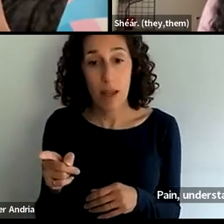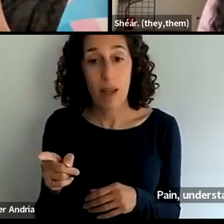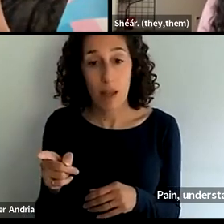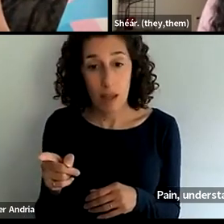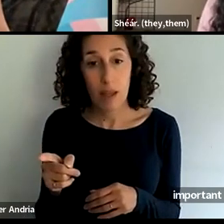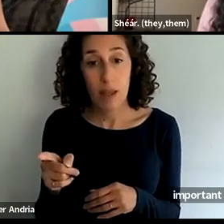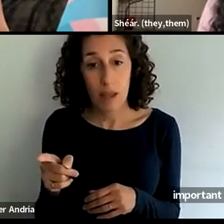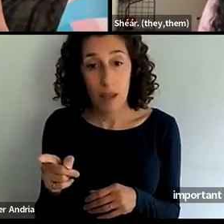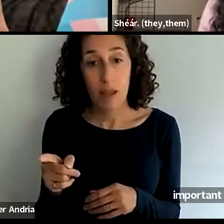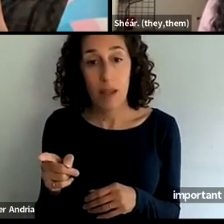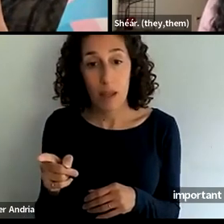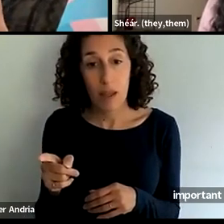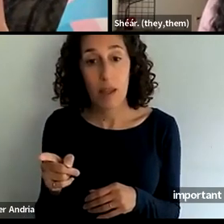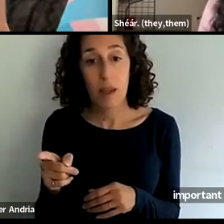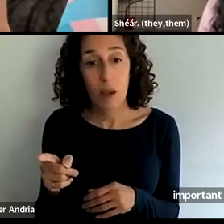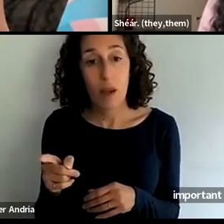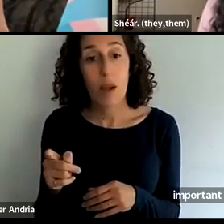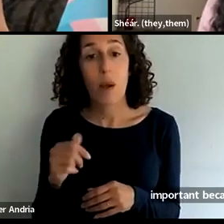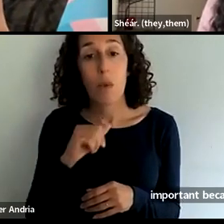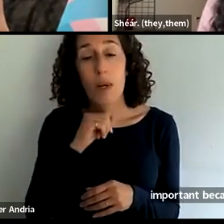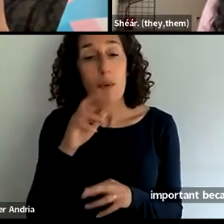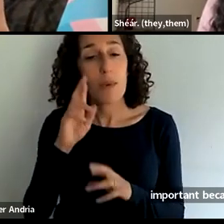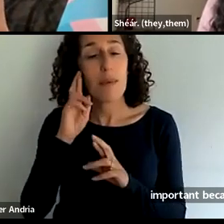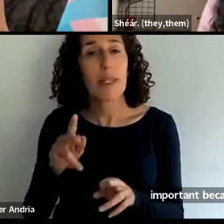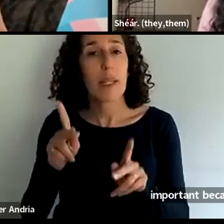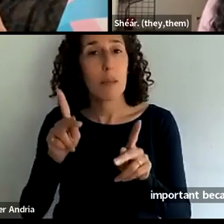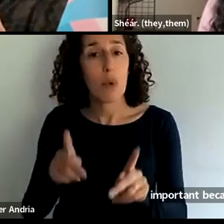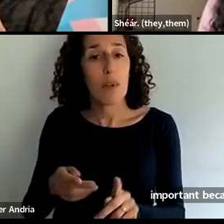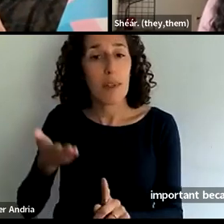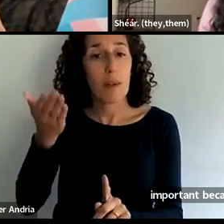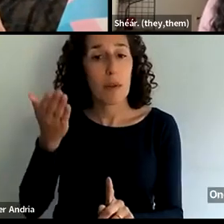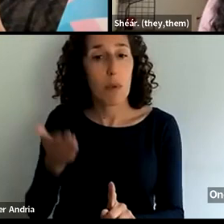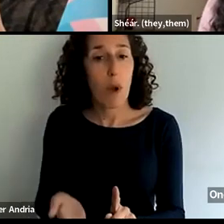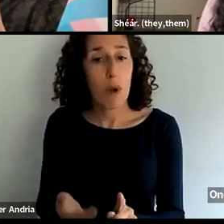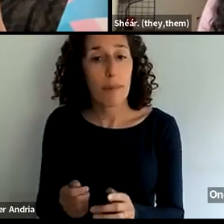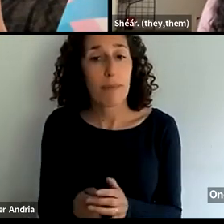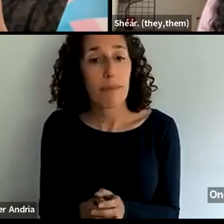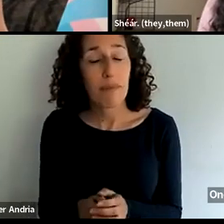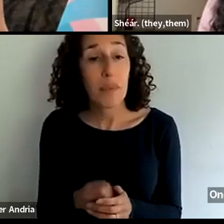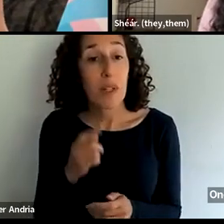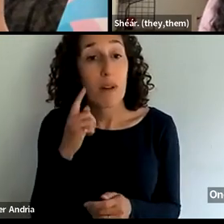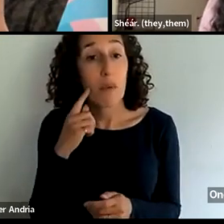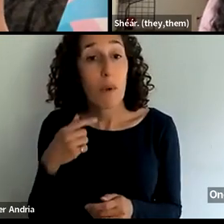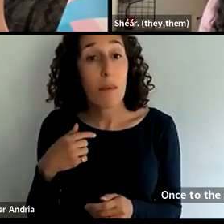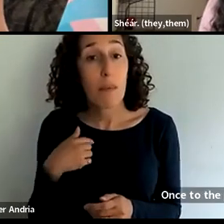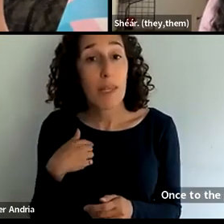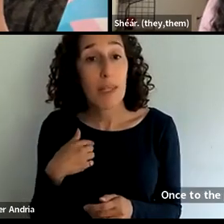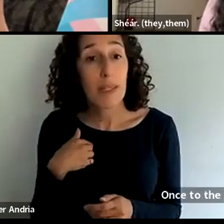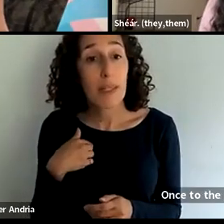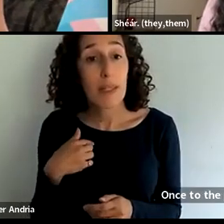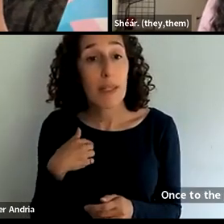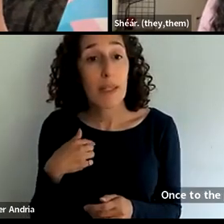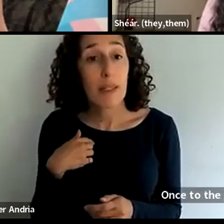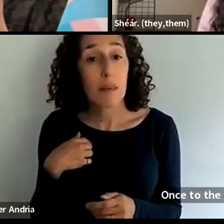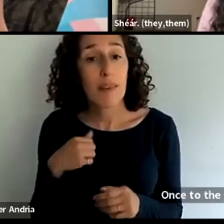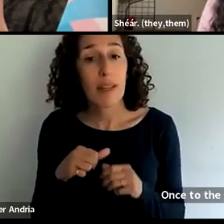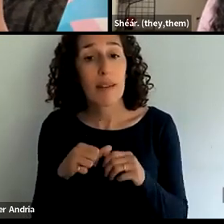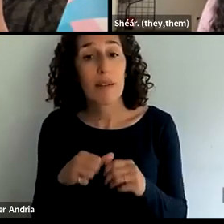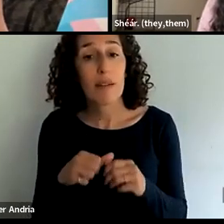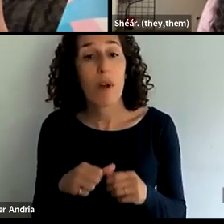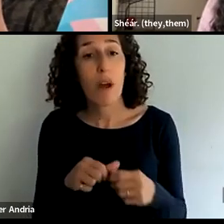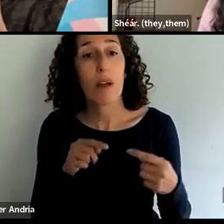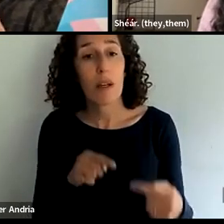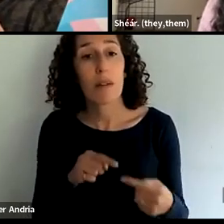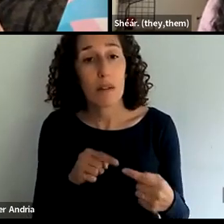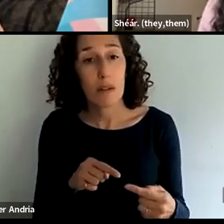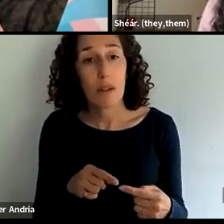person that we are. For me, myself, it was a struggle, keep hearing him or